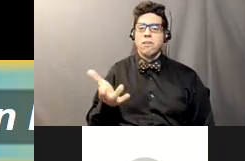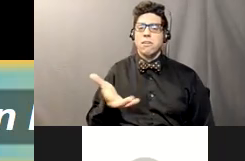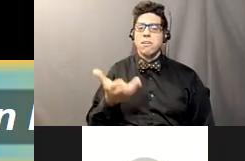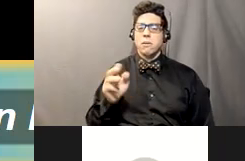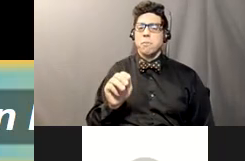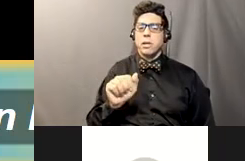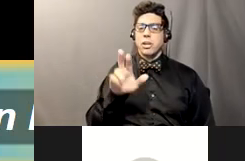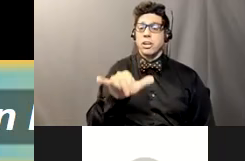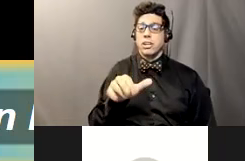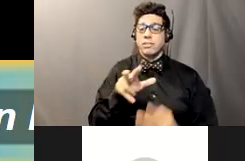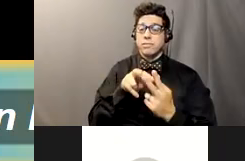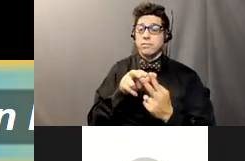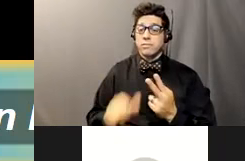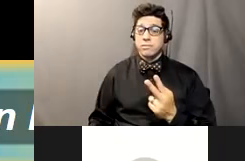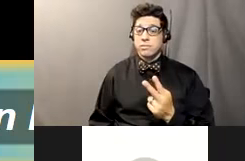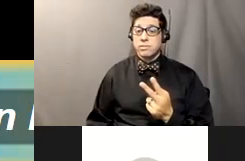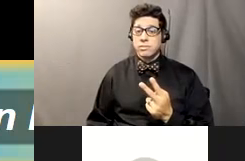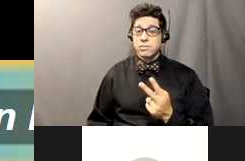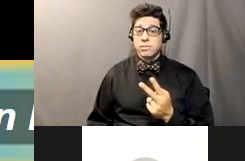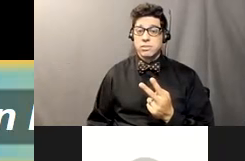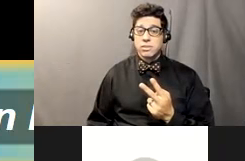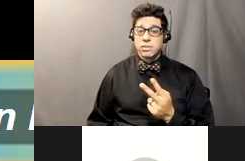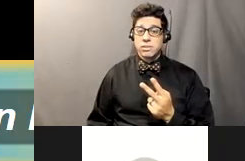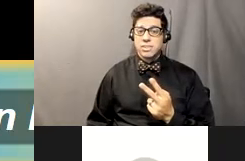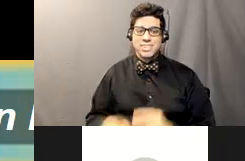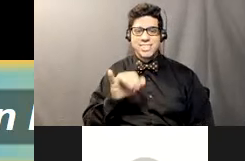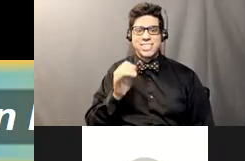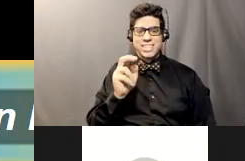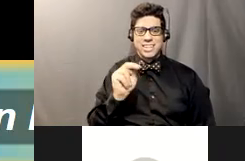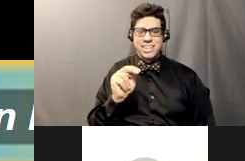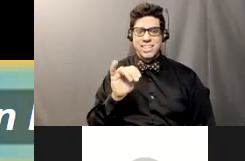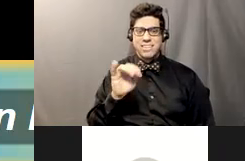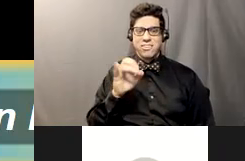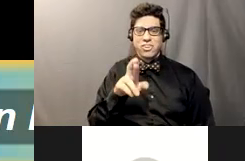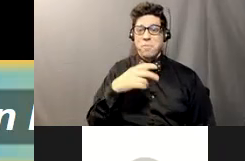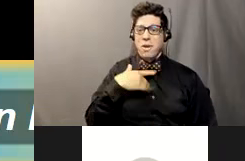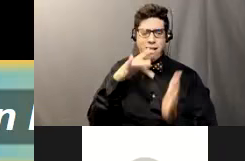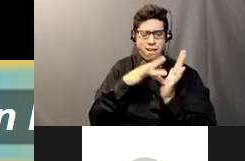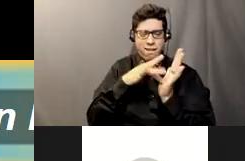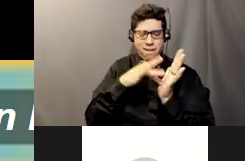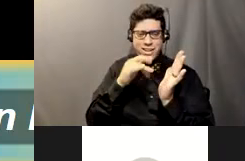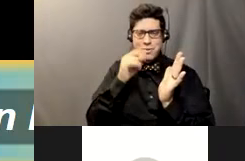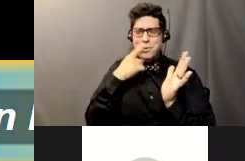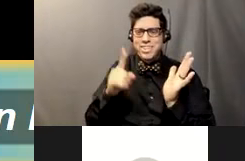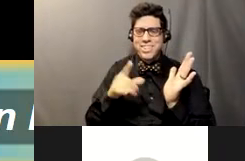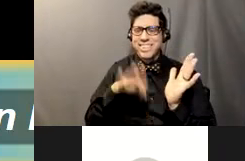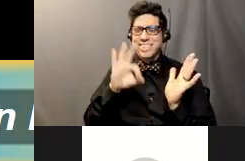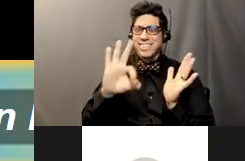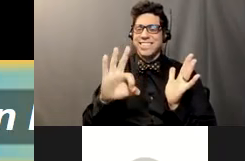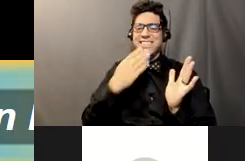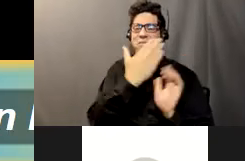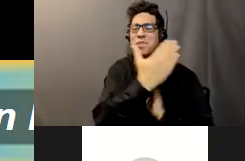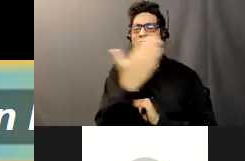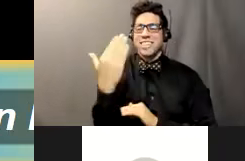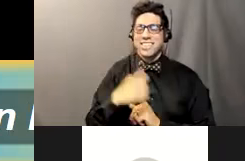Mary, are you either of you here today? Hi, sorry about that. My button was freezing. I kept pushing it. Good morning,